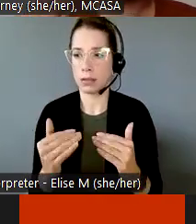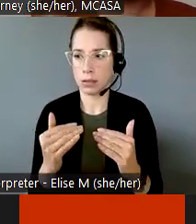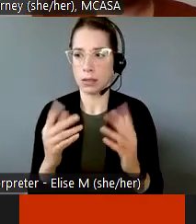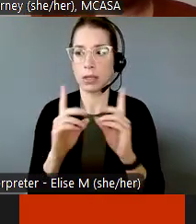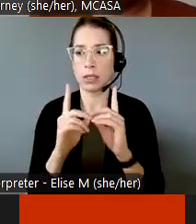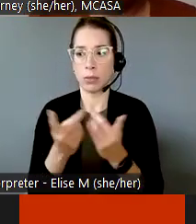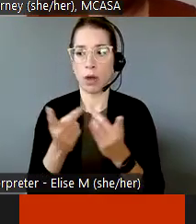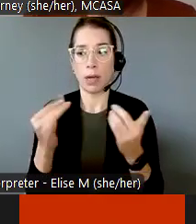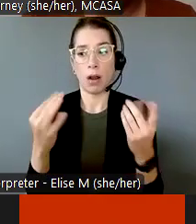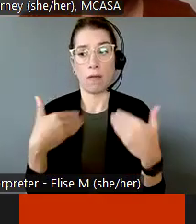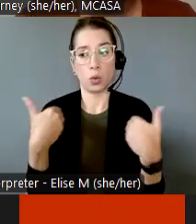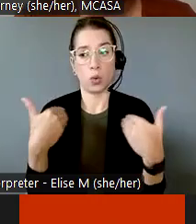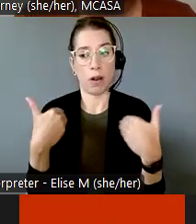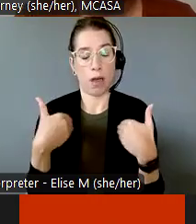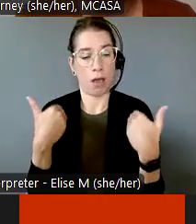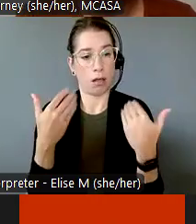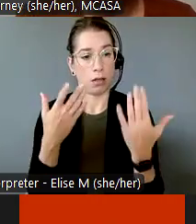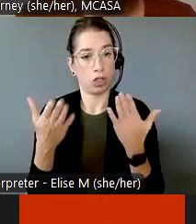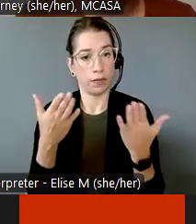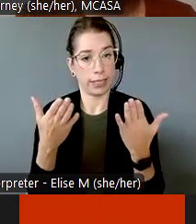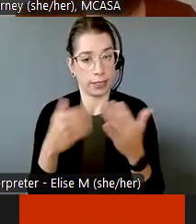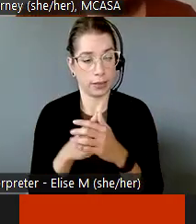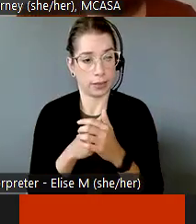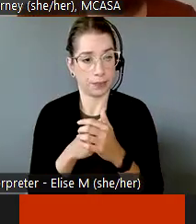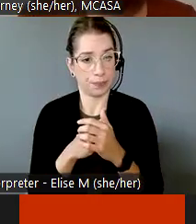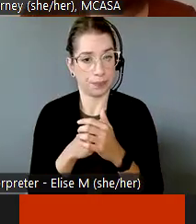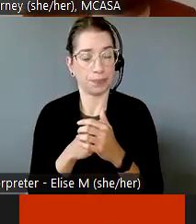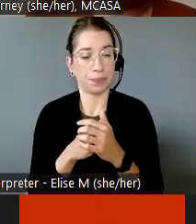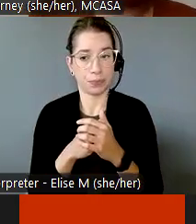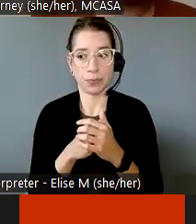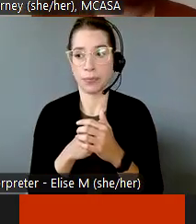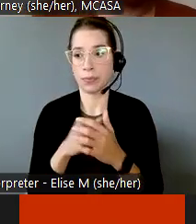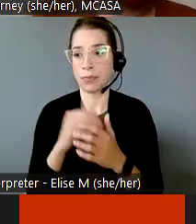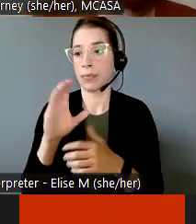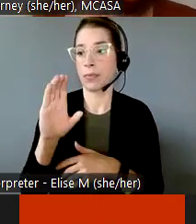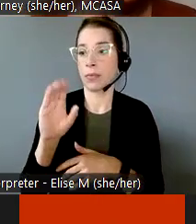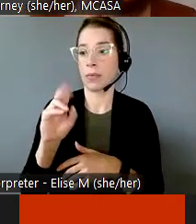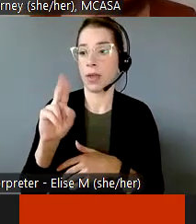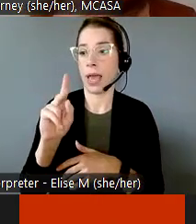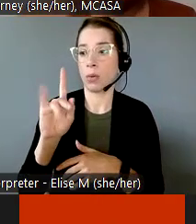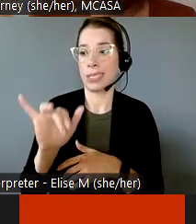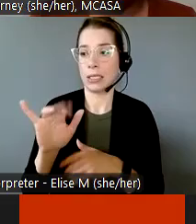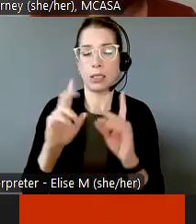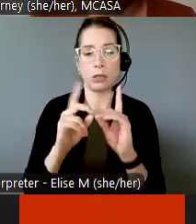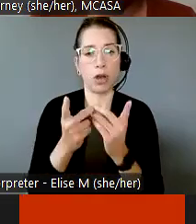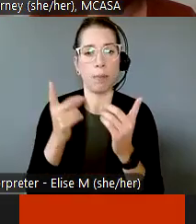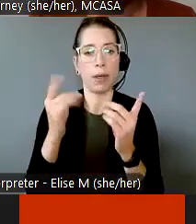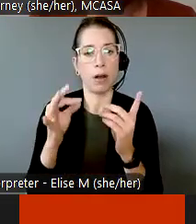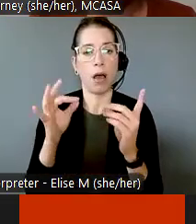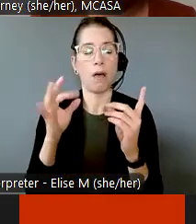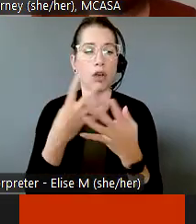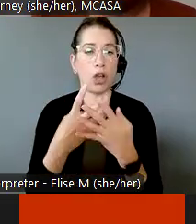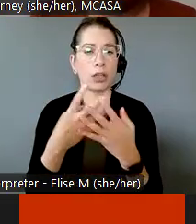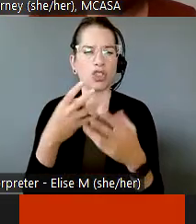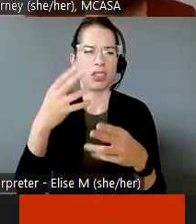Department of Juvenile Services, the county's Department of Corrections, also known as the DOC,